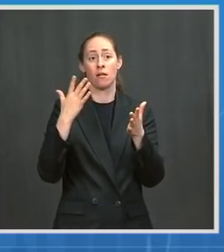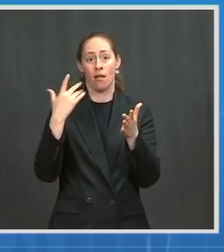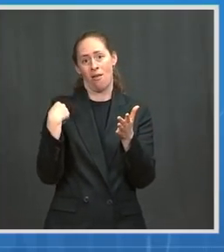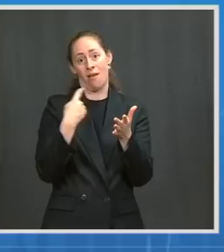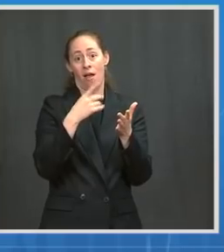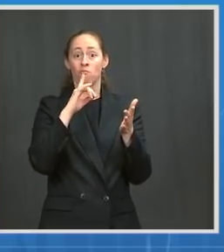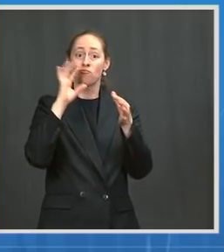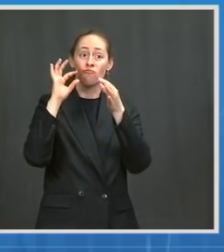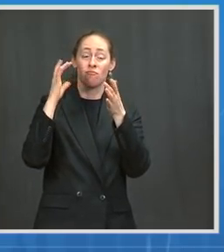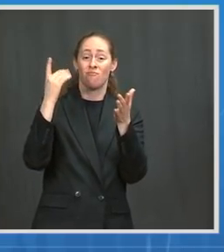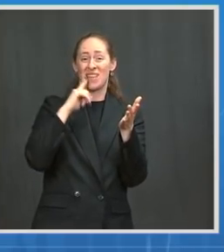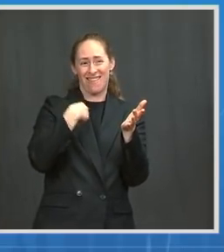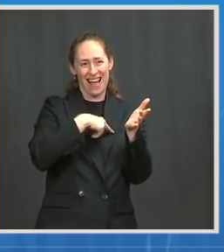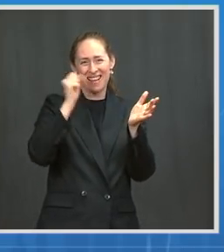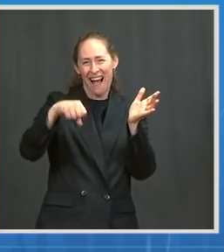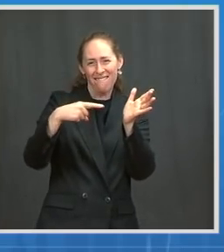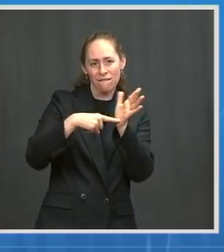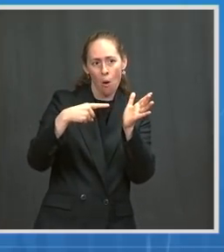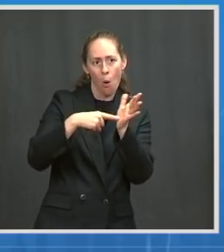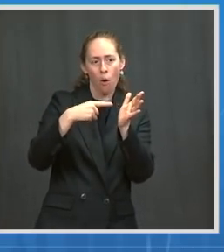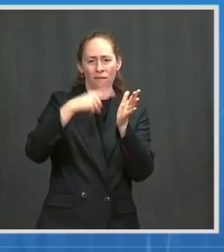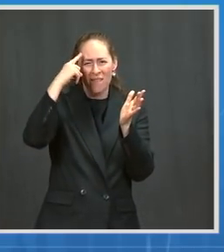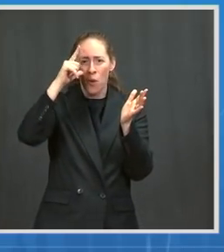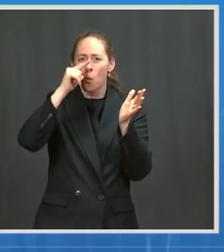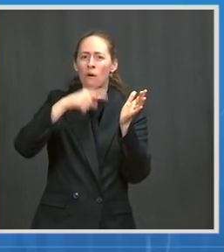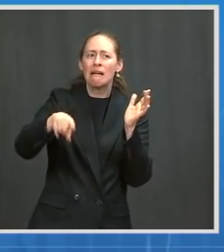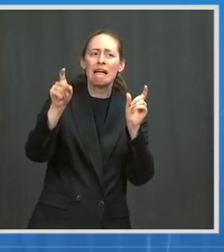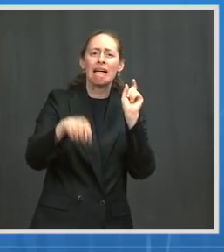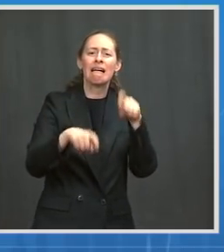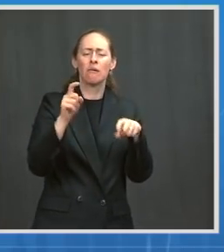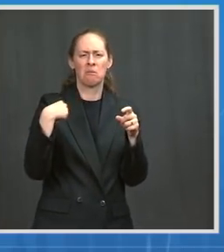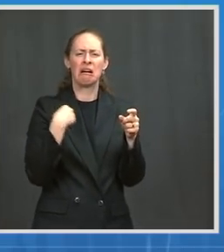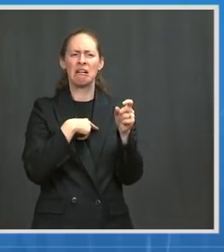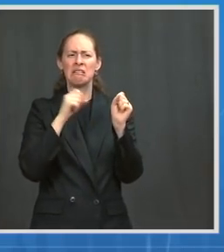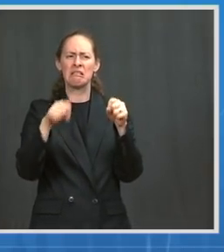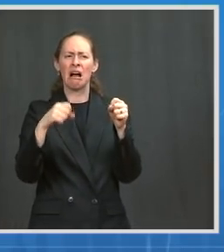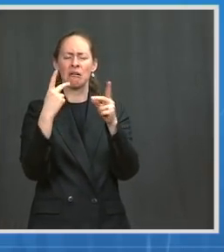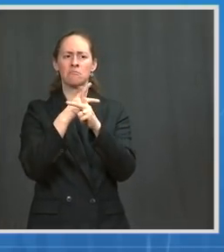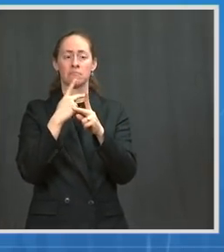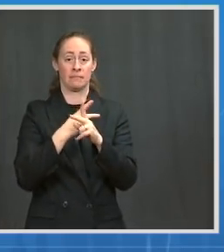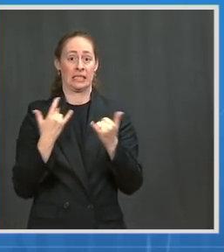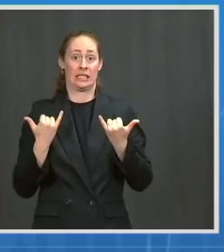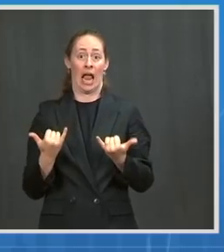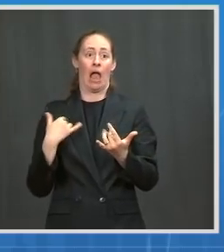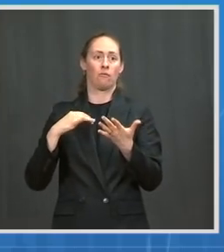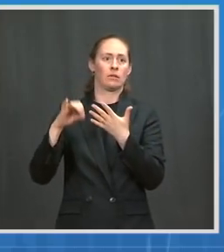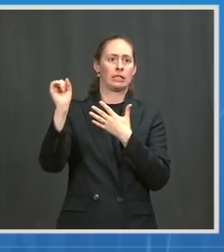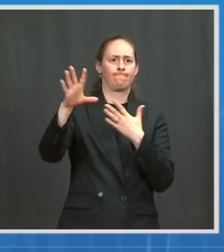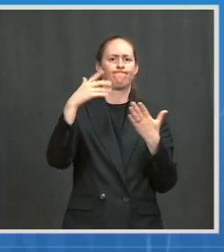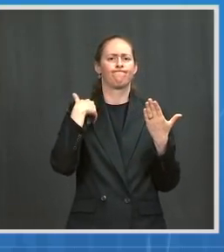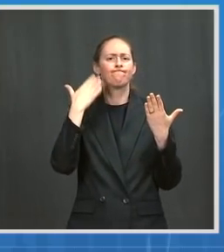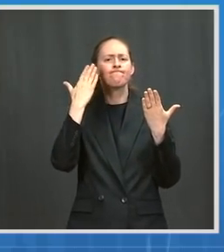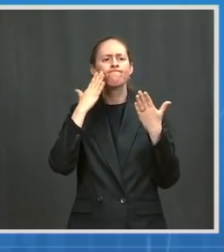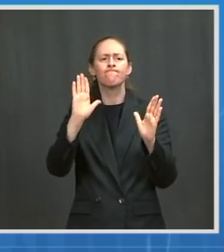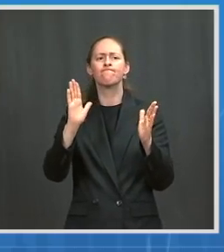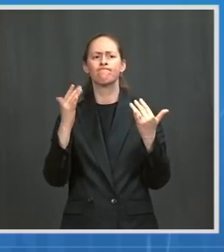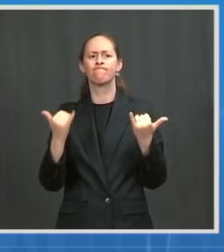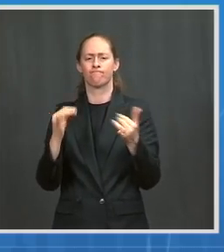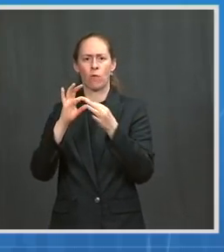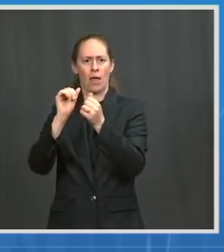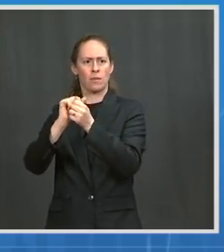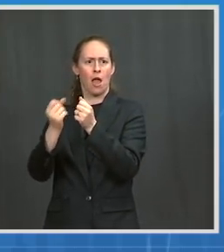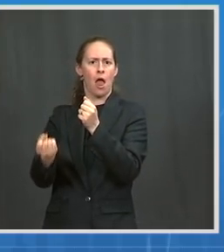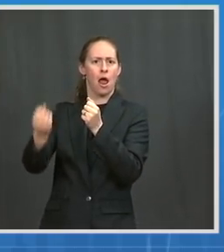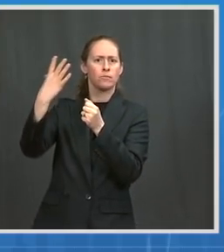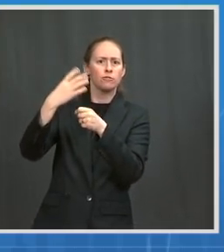for people who would need it. But I don't think I'm in a position right now at this point in the plan to talk about the pricing of the products that will